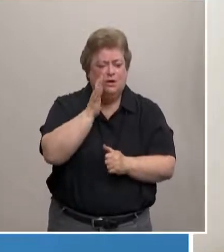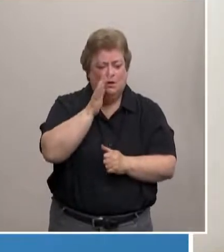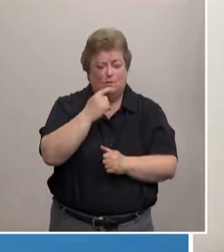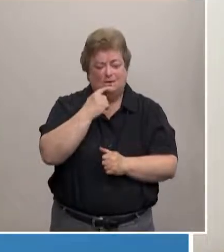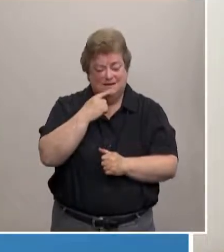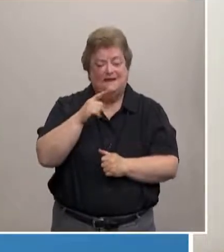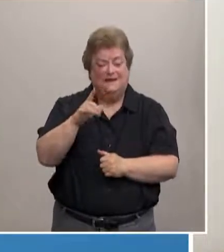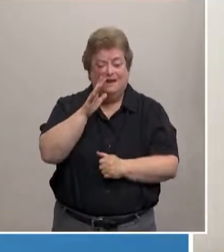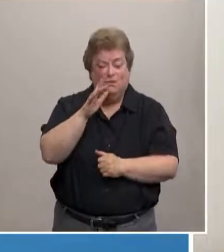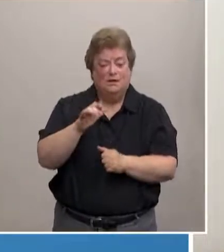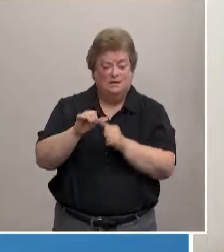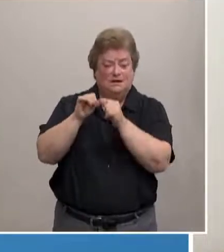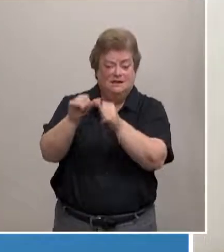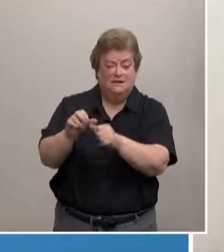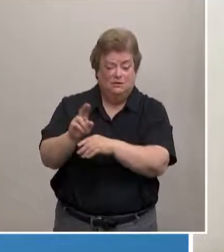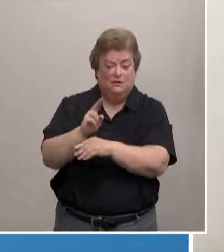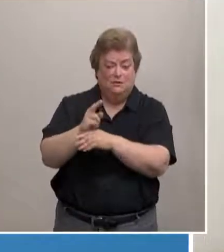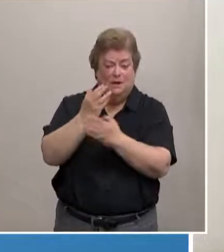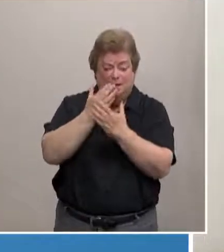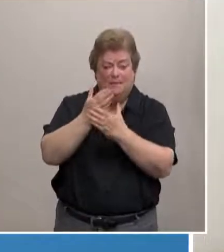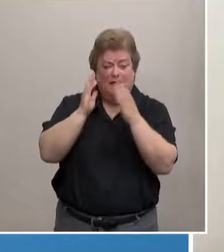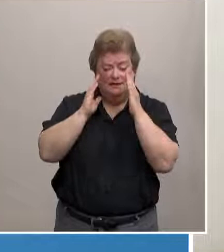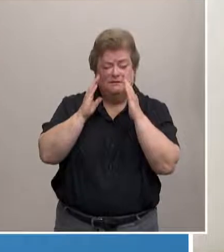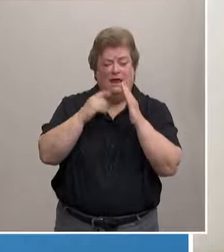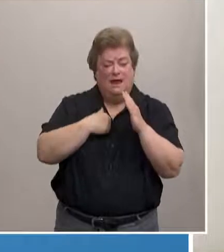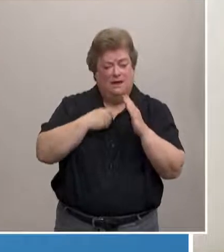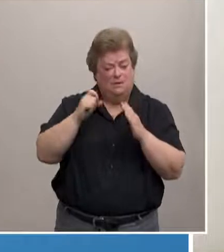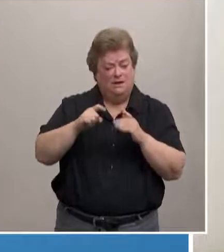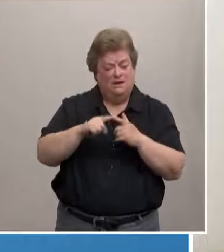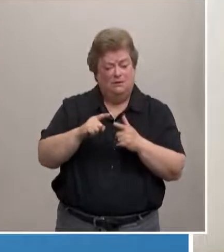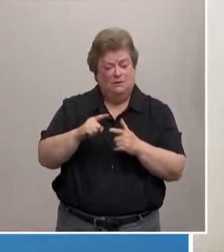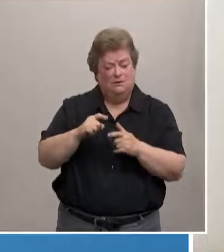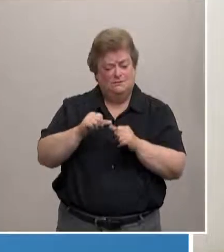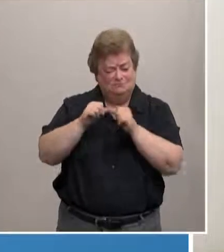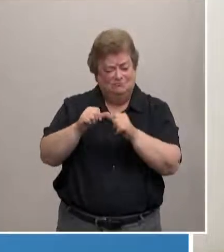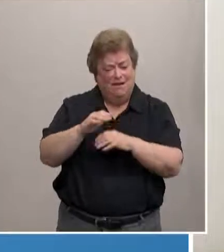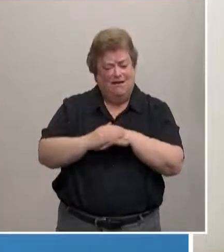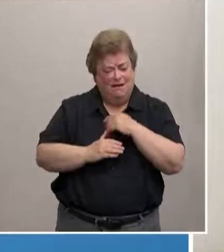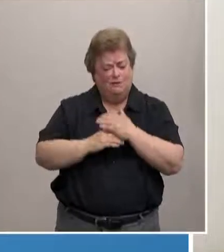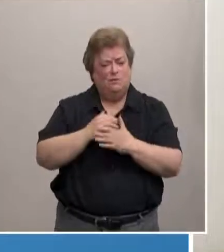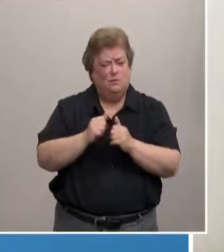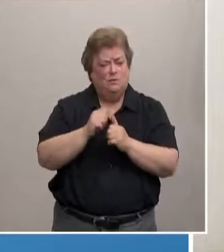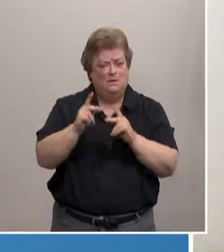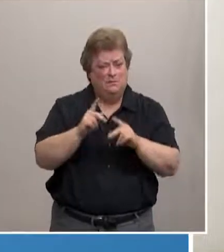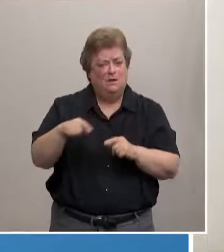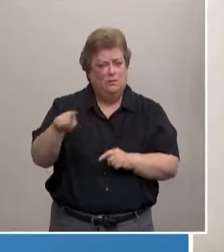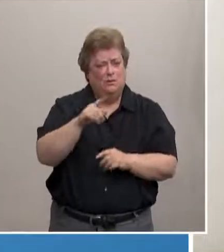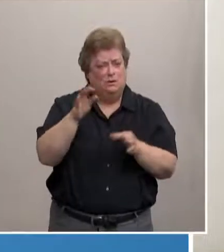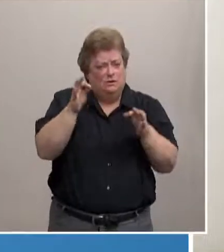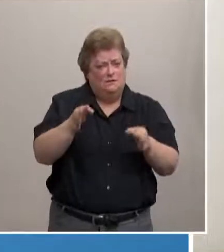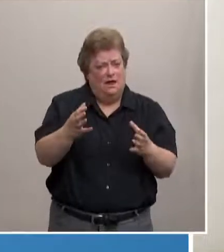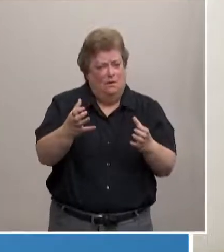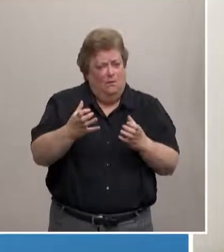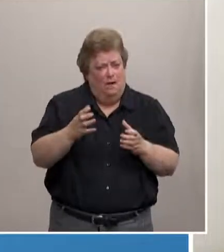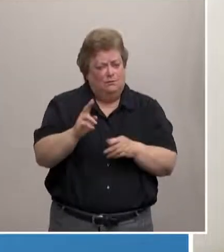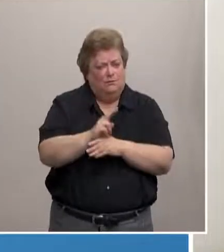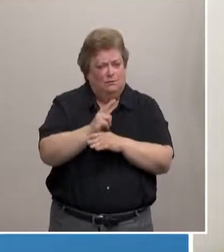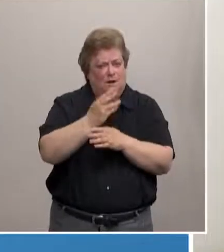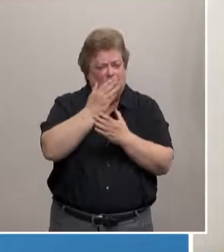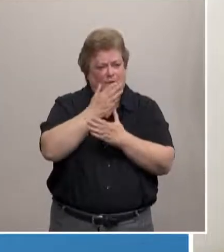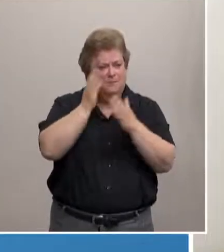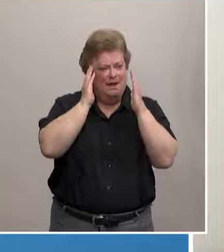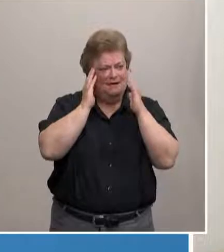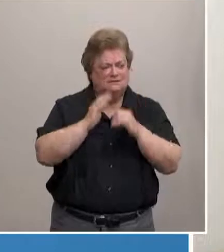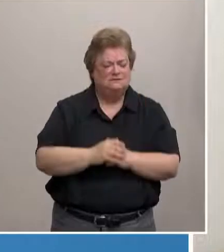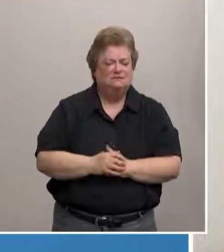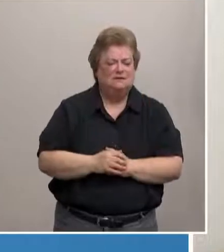going to continue to wear masks, and we need to be comfortable with people wearing masks. That might be something new that goes on for a long time. But most importantly,